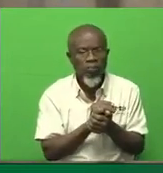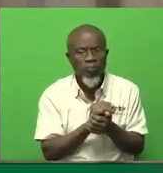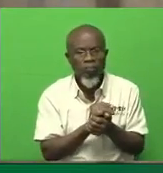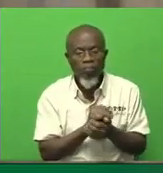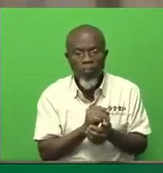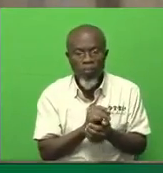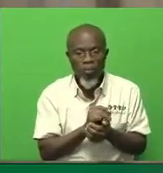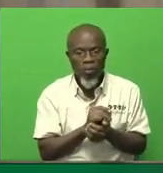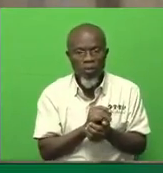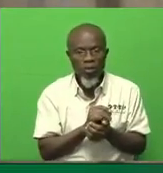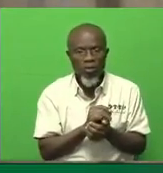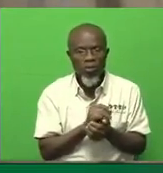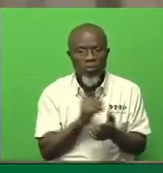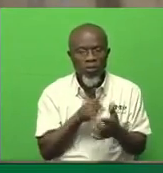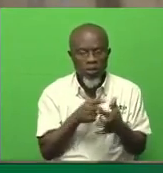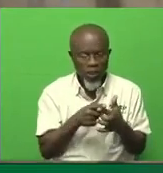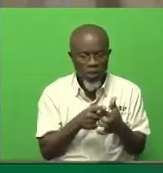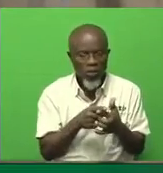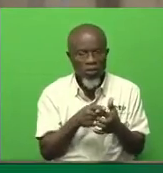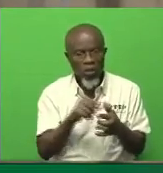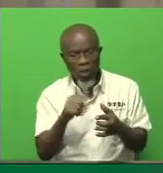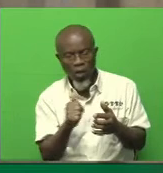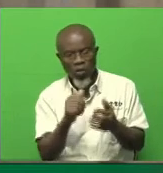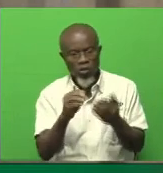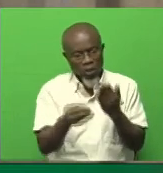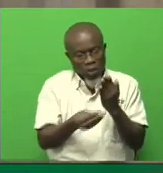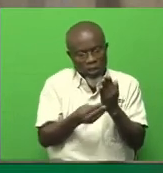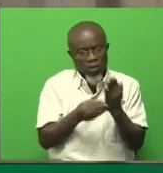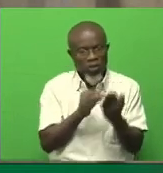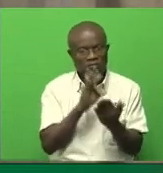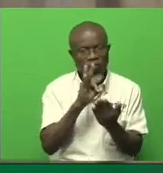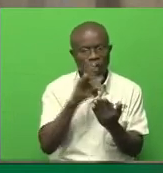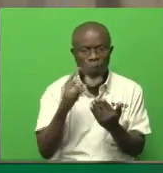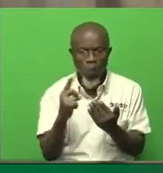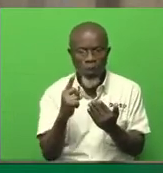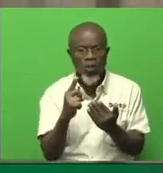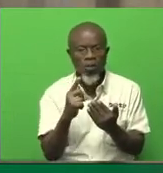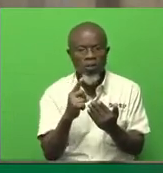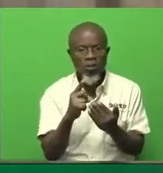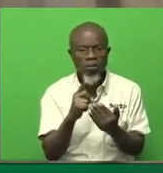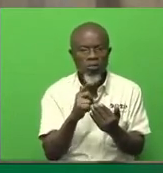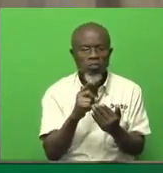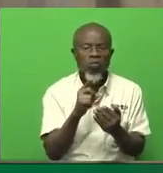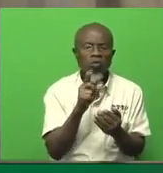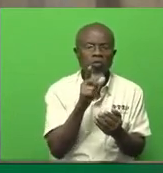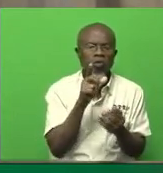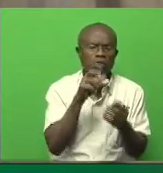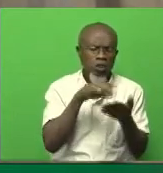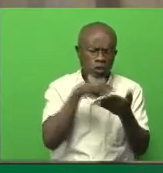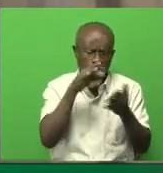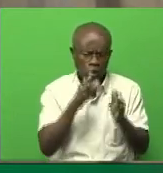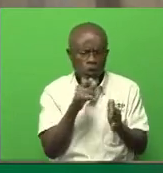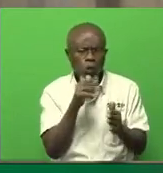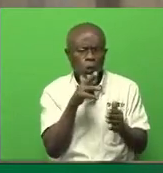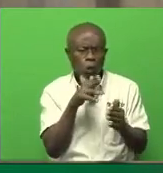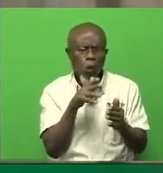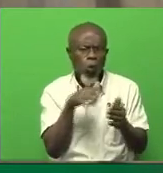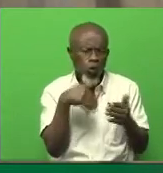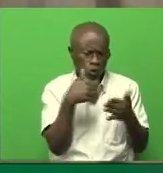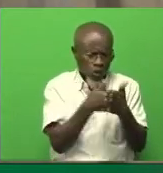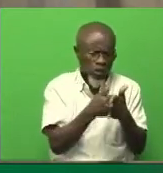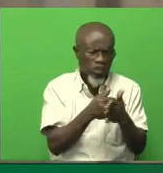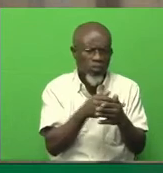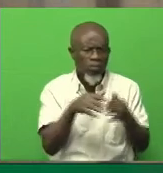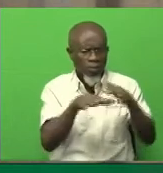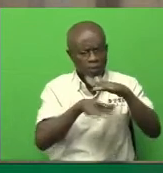which would provide remedial support for the students who scored lower than 30 percent in the 2017